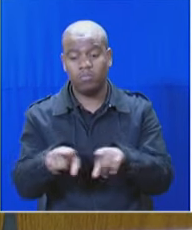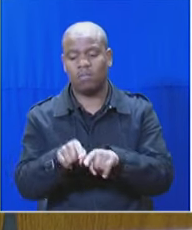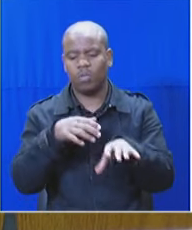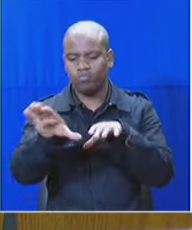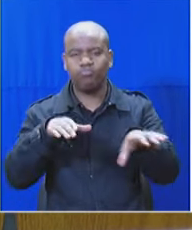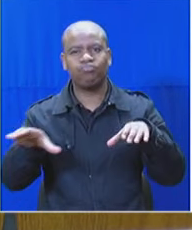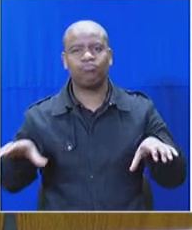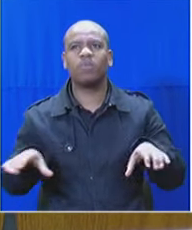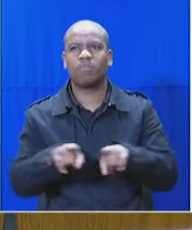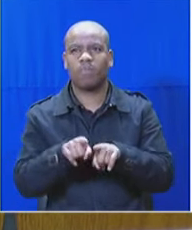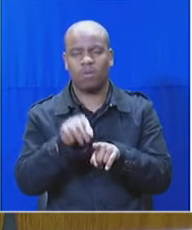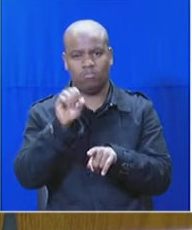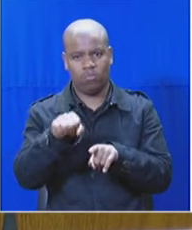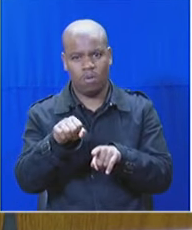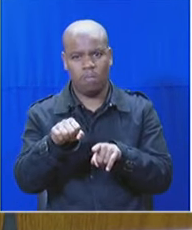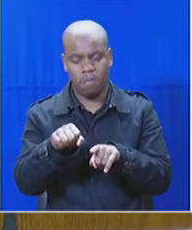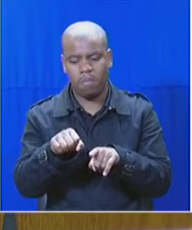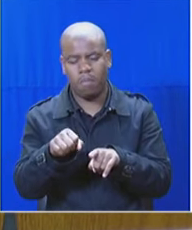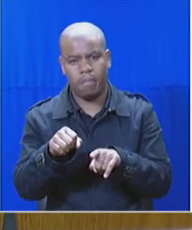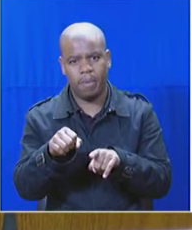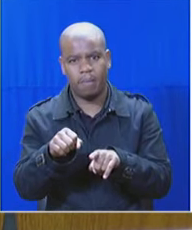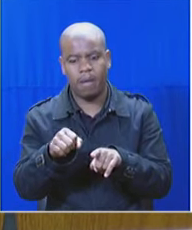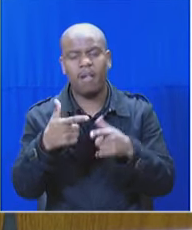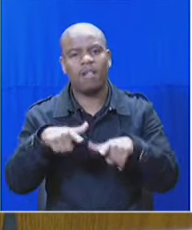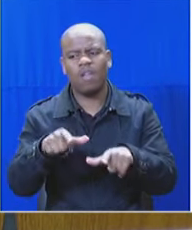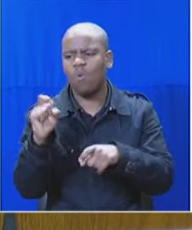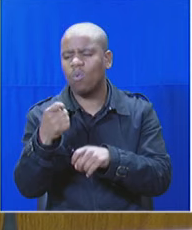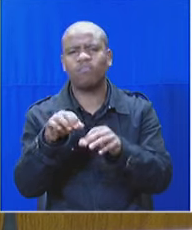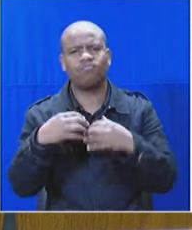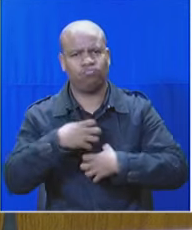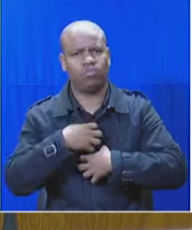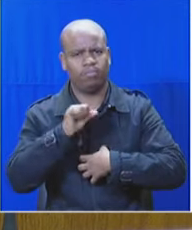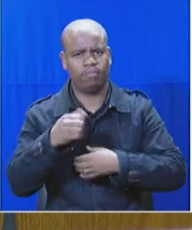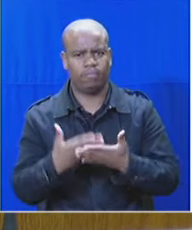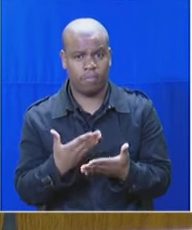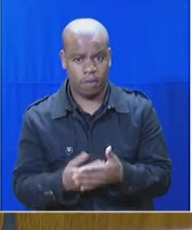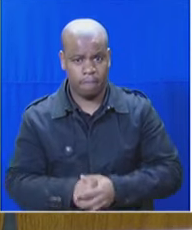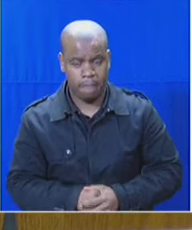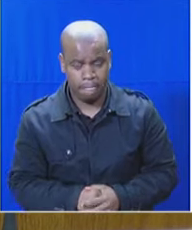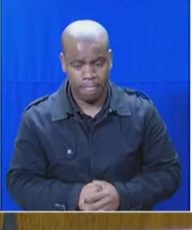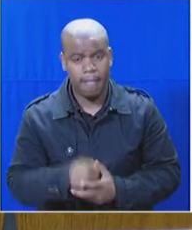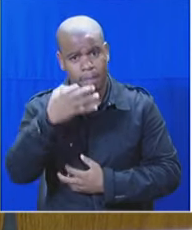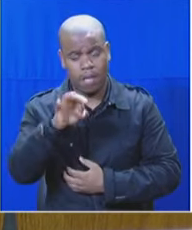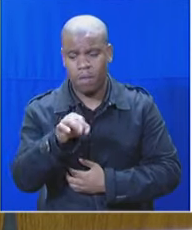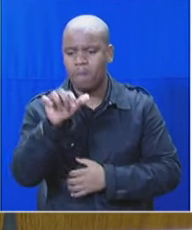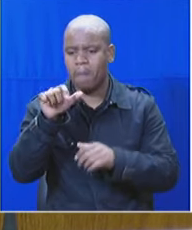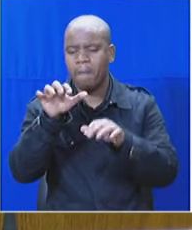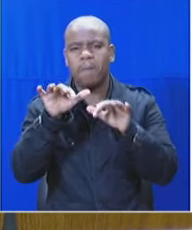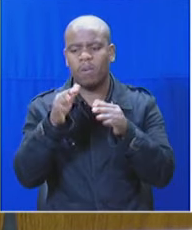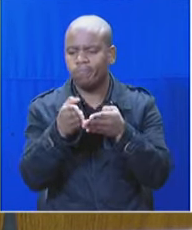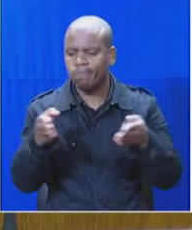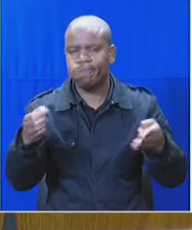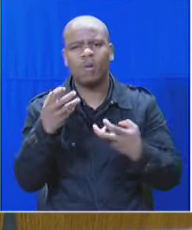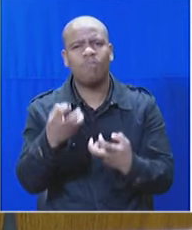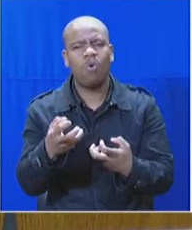to banish famine and land hunger. The state shall help the peasants with